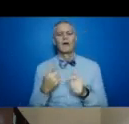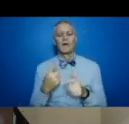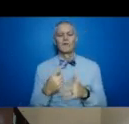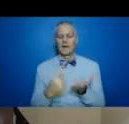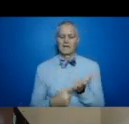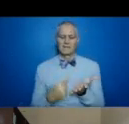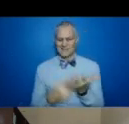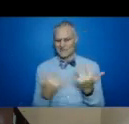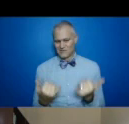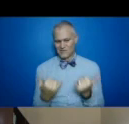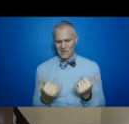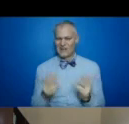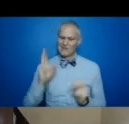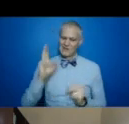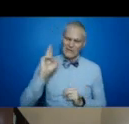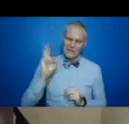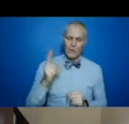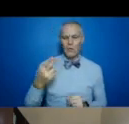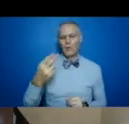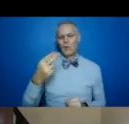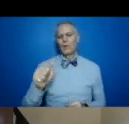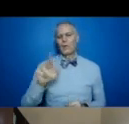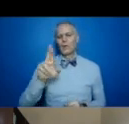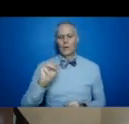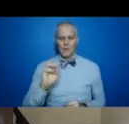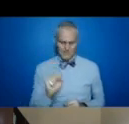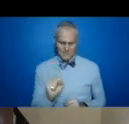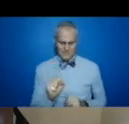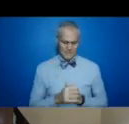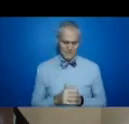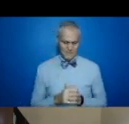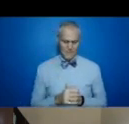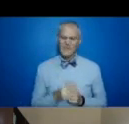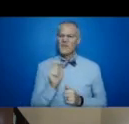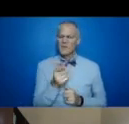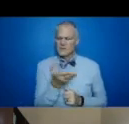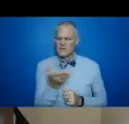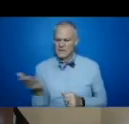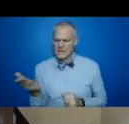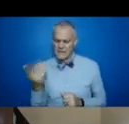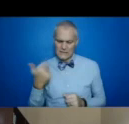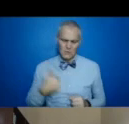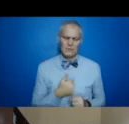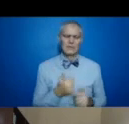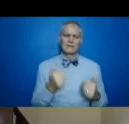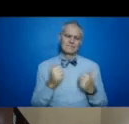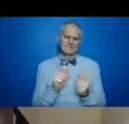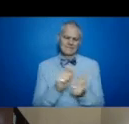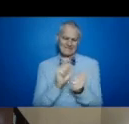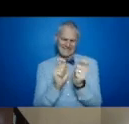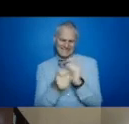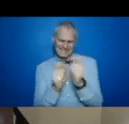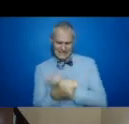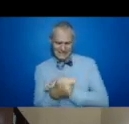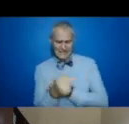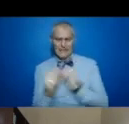as historical harms. And so those historical harms are the things that we are trying to transform. The